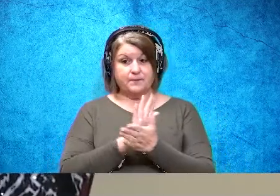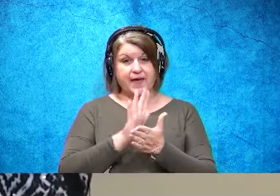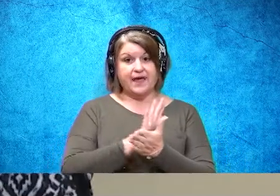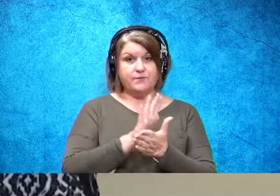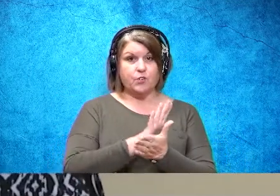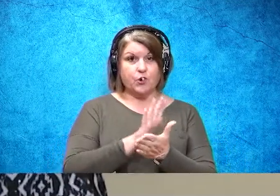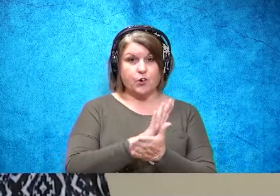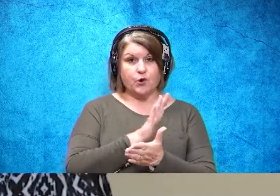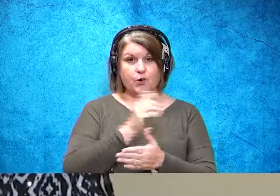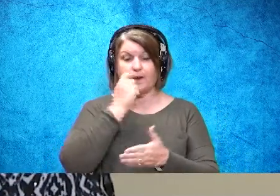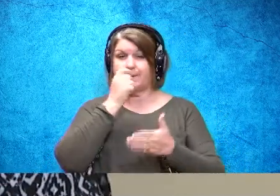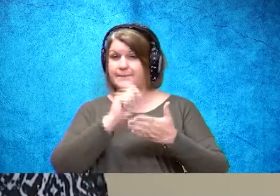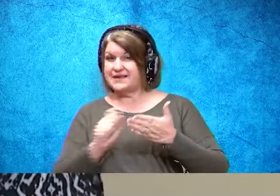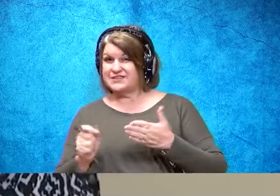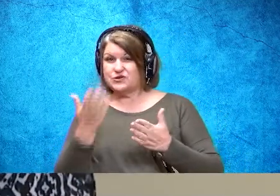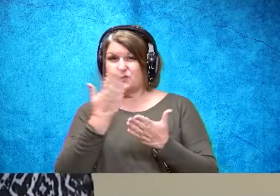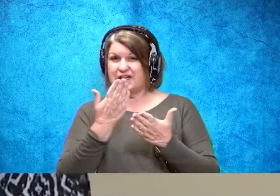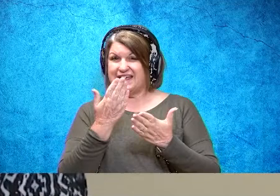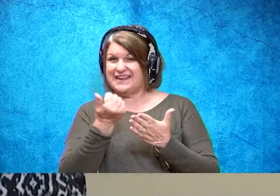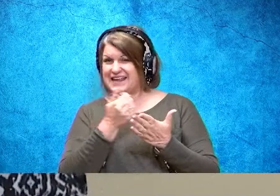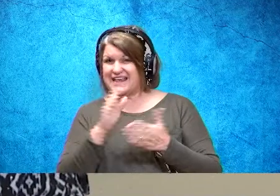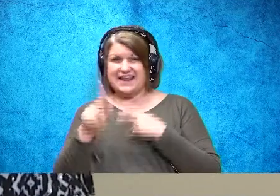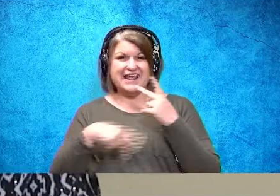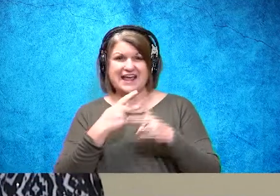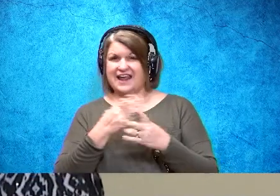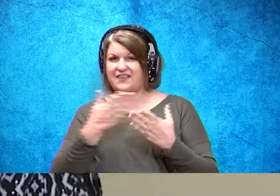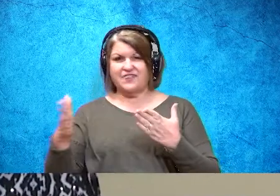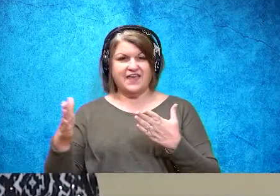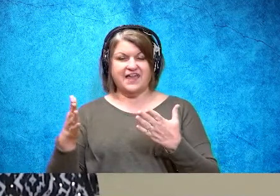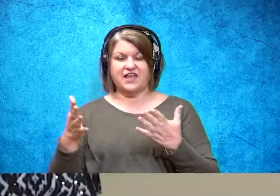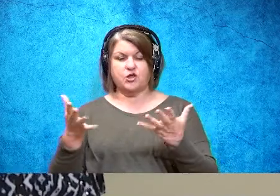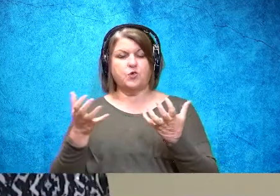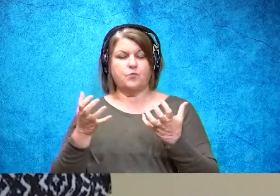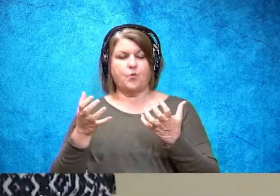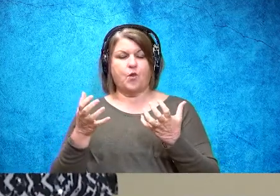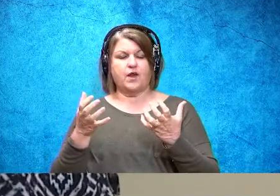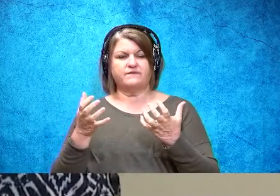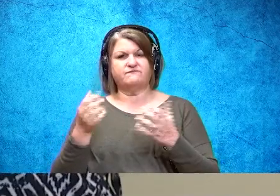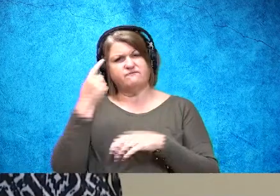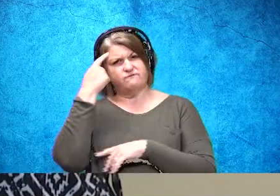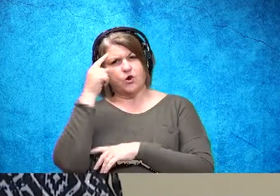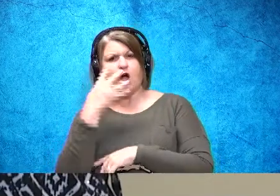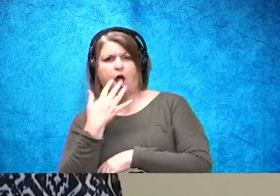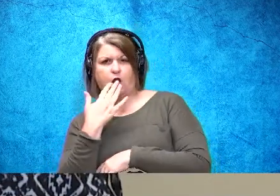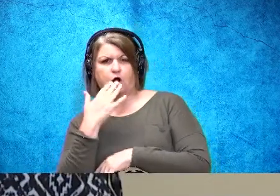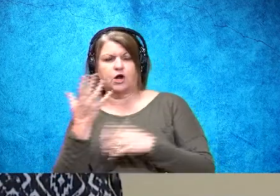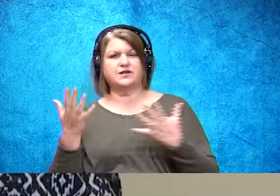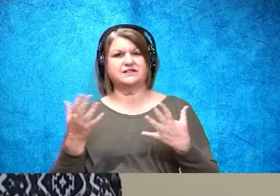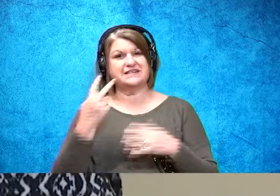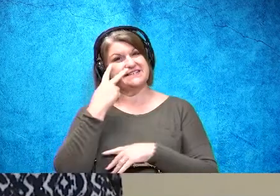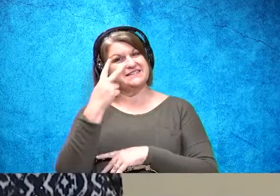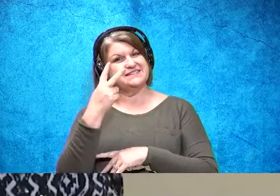a pencil and any kind of thing you want to add color with next week, okay? So I'll see you